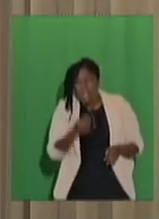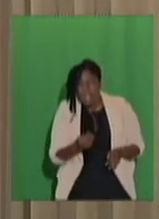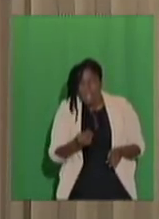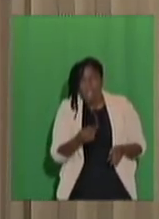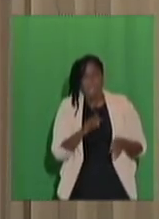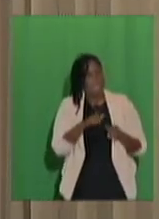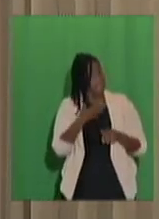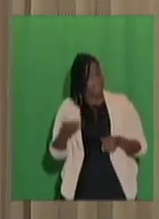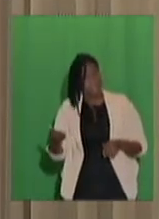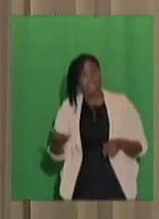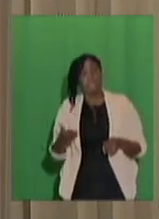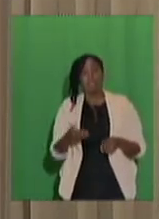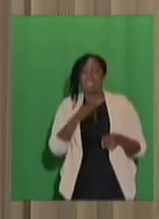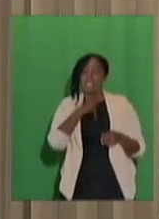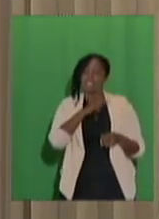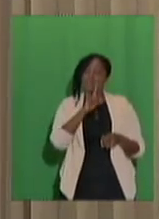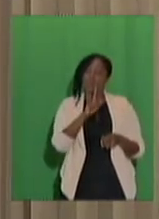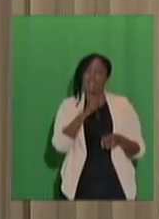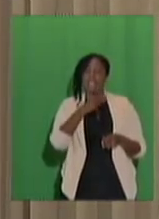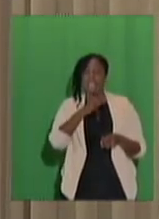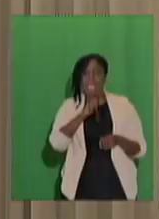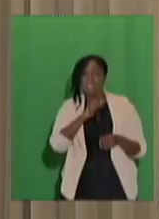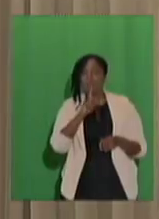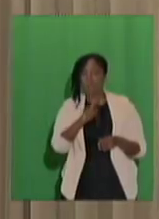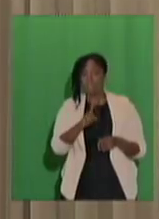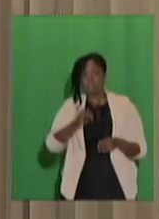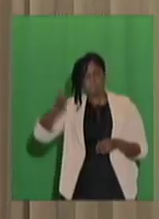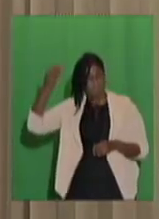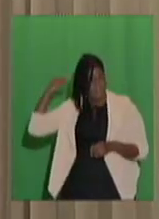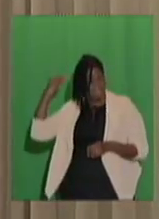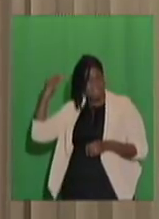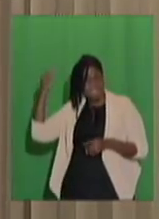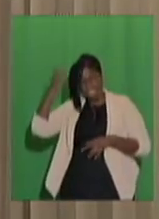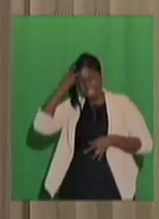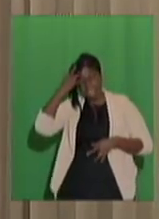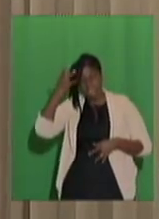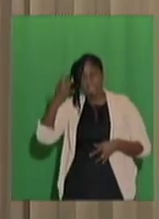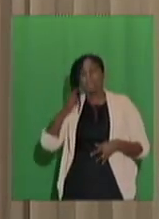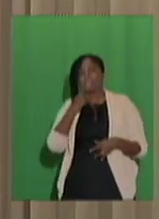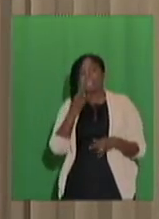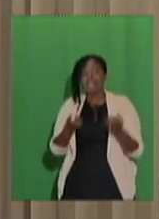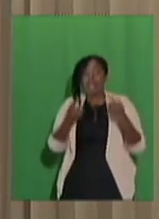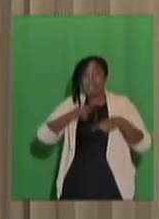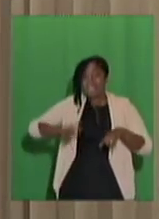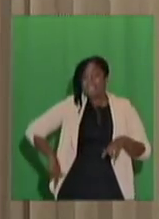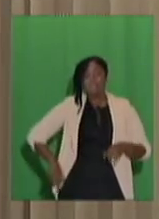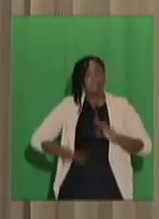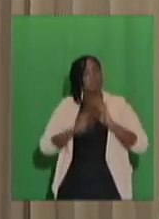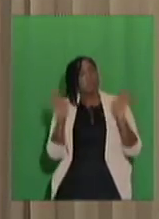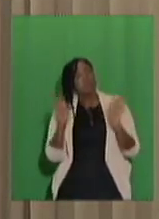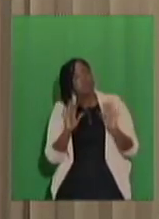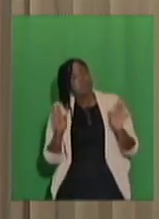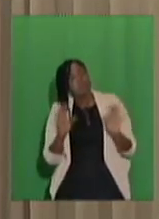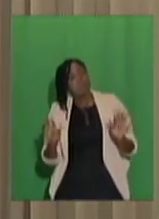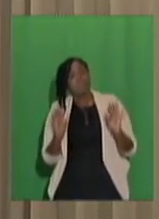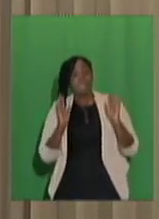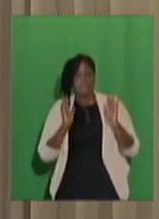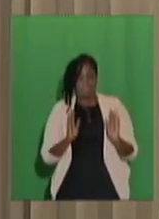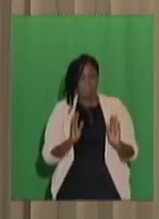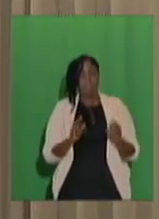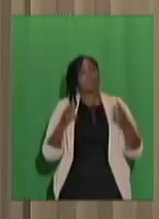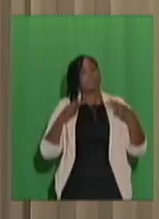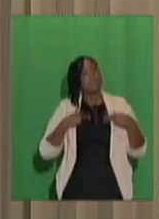deaths have been when people present late to the healthcare facilities. Whether it be by phone, we now have a hotline, or actually coming to a